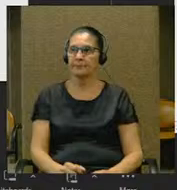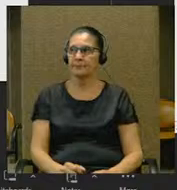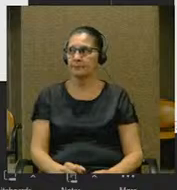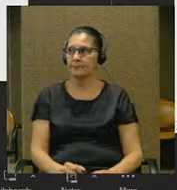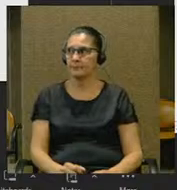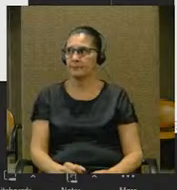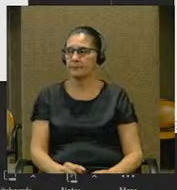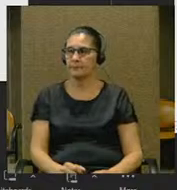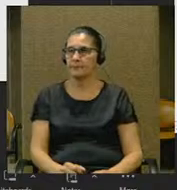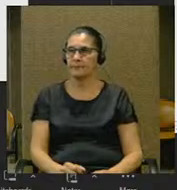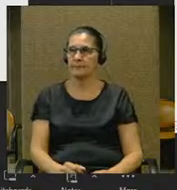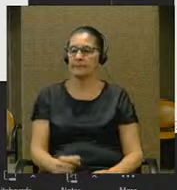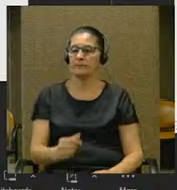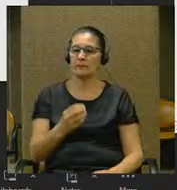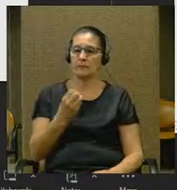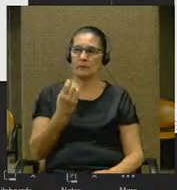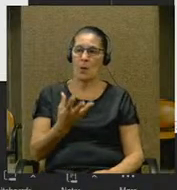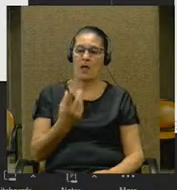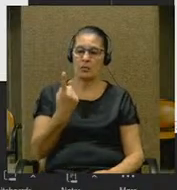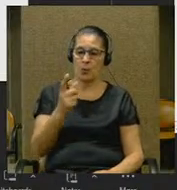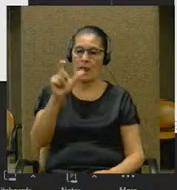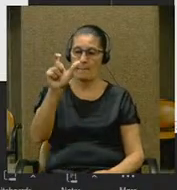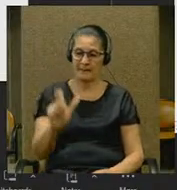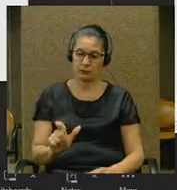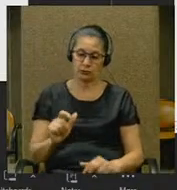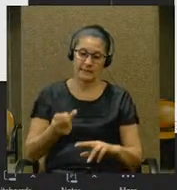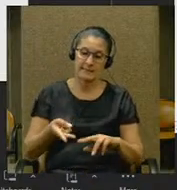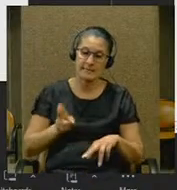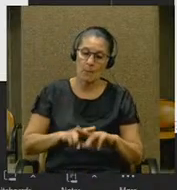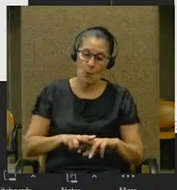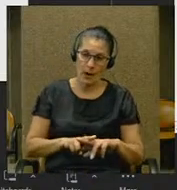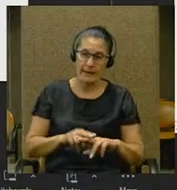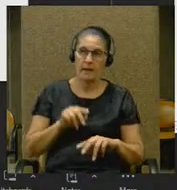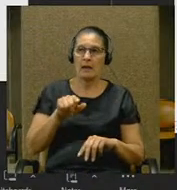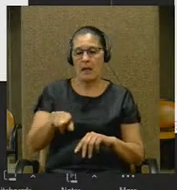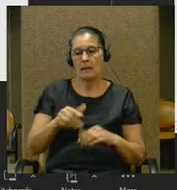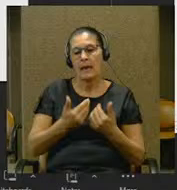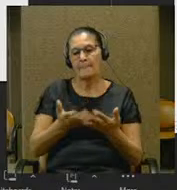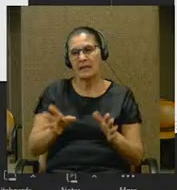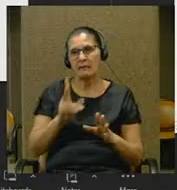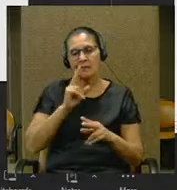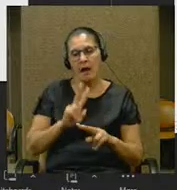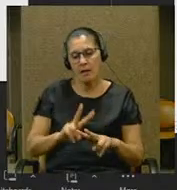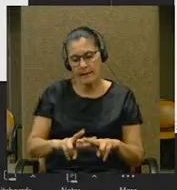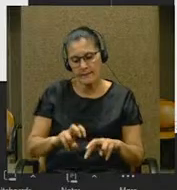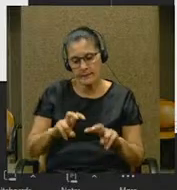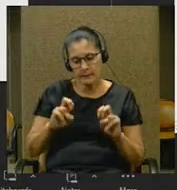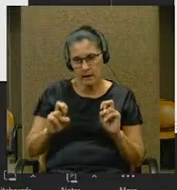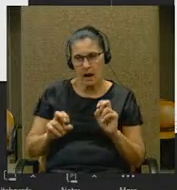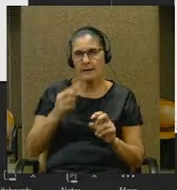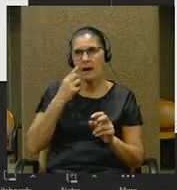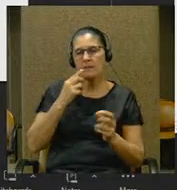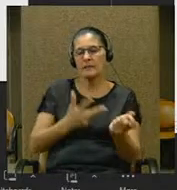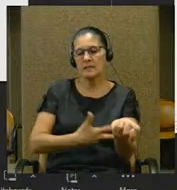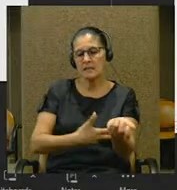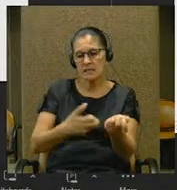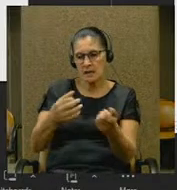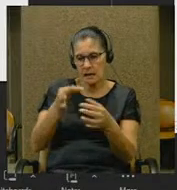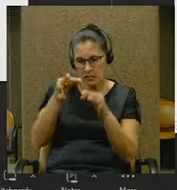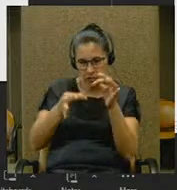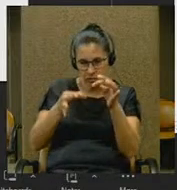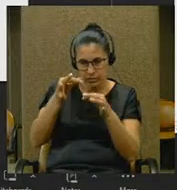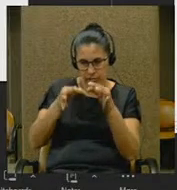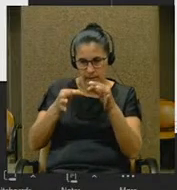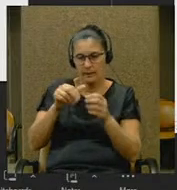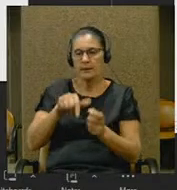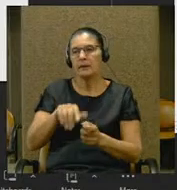once somebody dies, the investigation and the testing of their blood and other body fluids to find out what was it that the